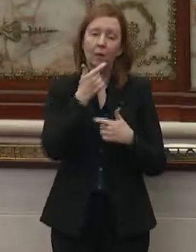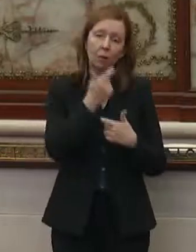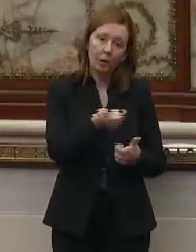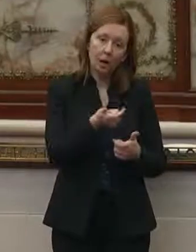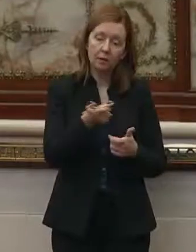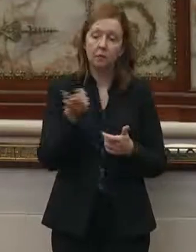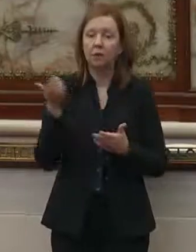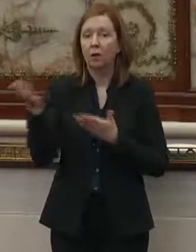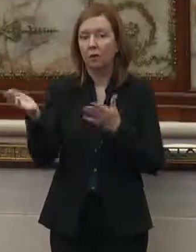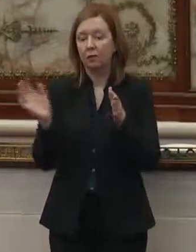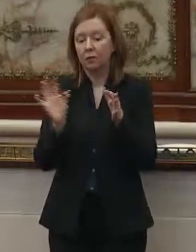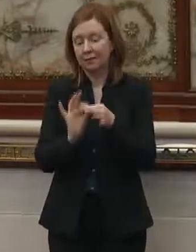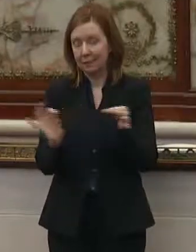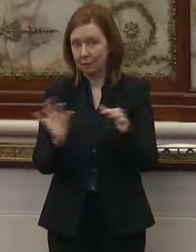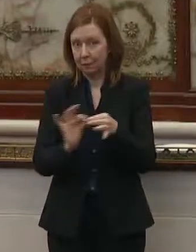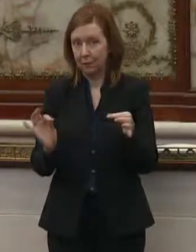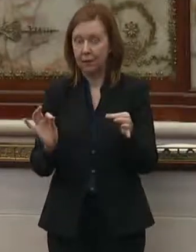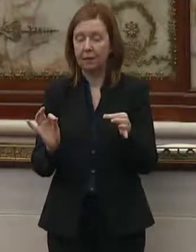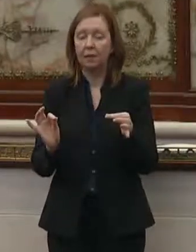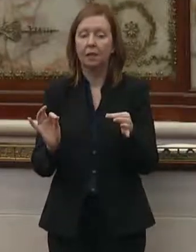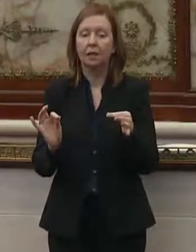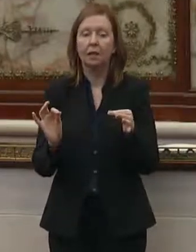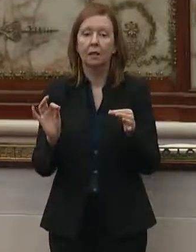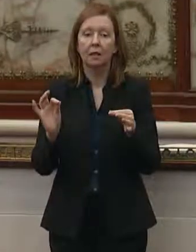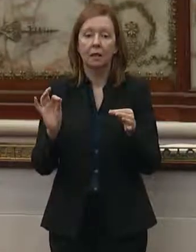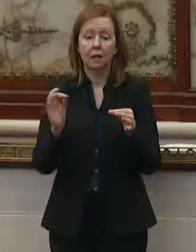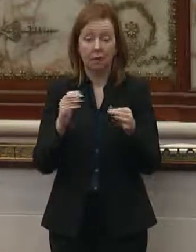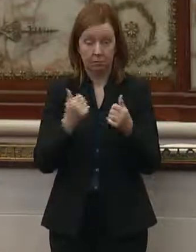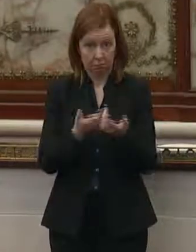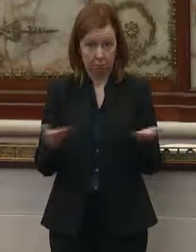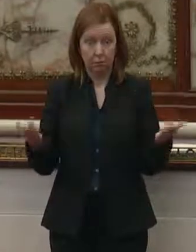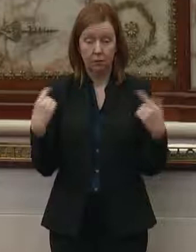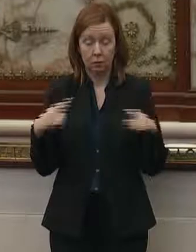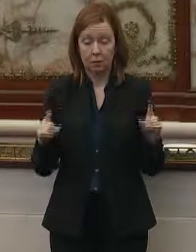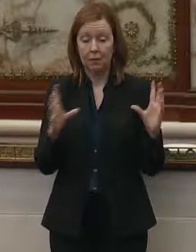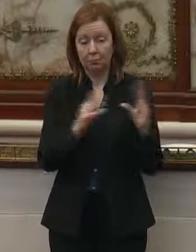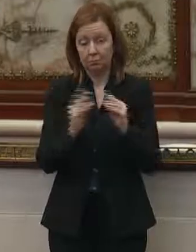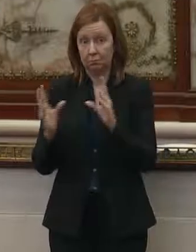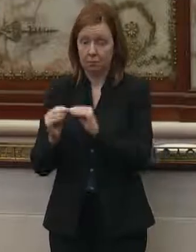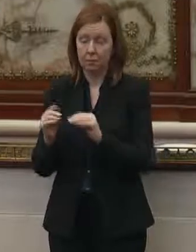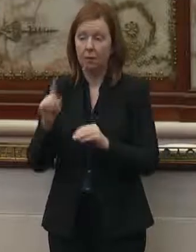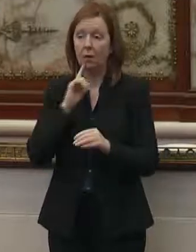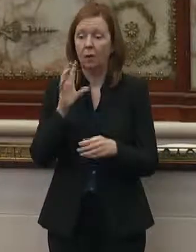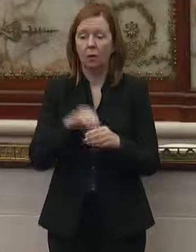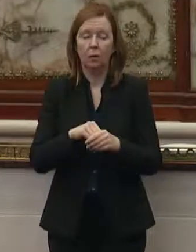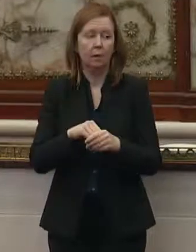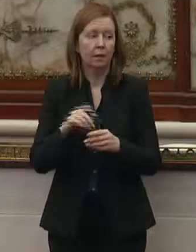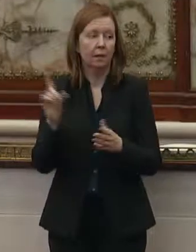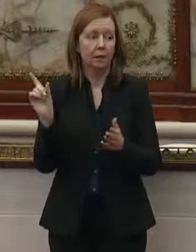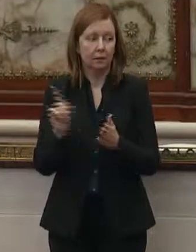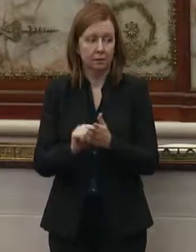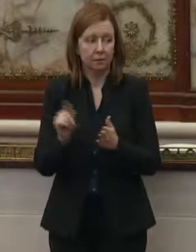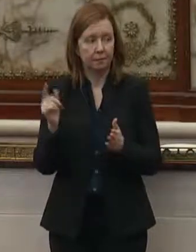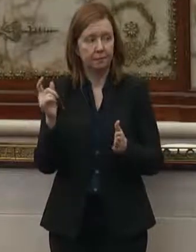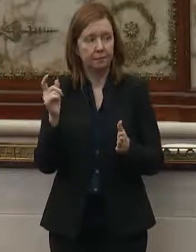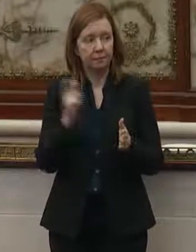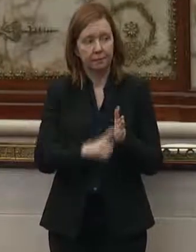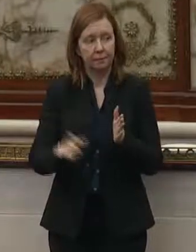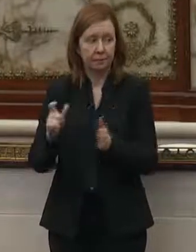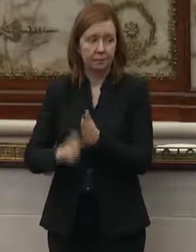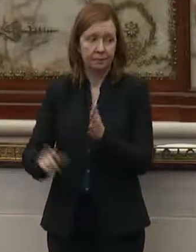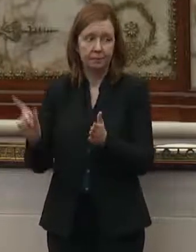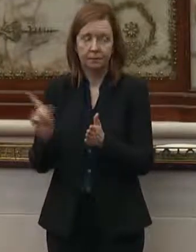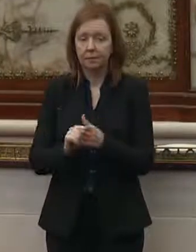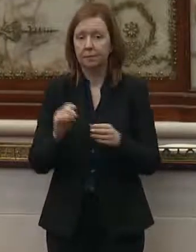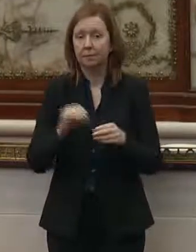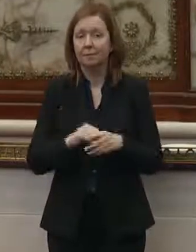and offer public testimony at public hearings of council committees are included in the public hearing notices that are published